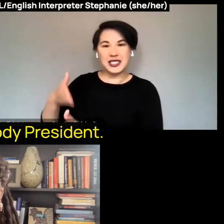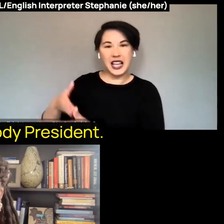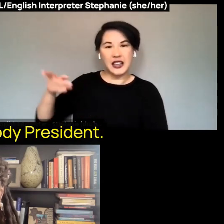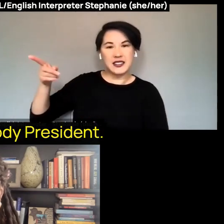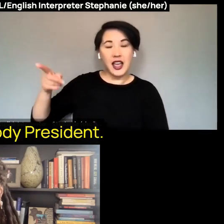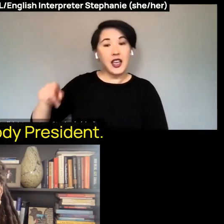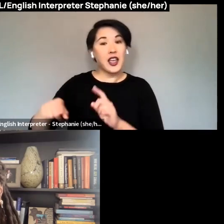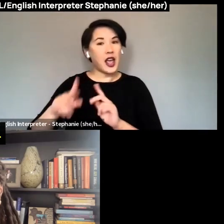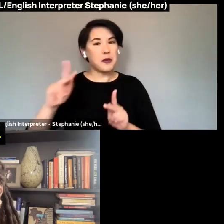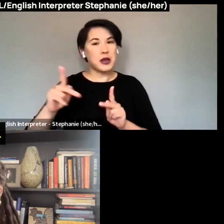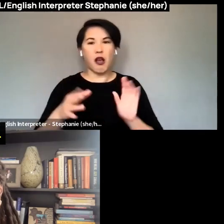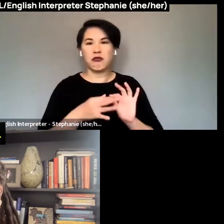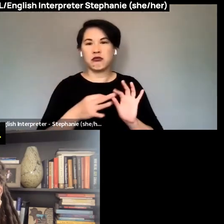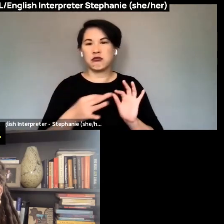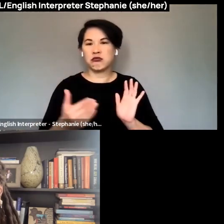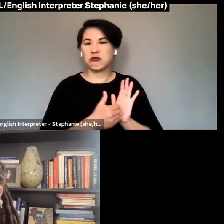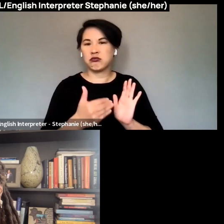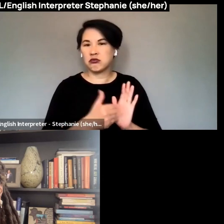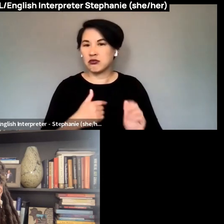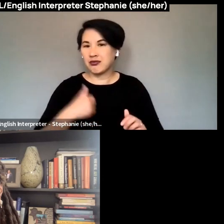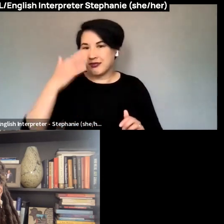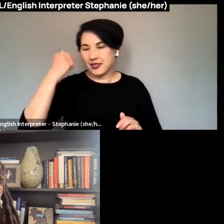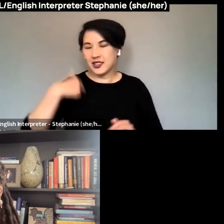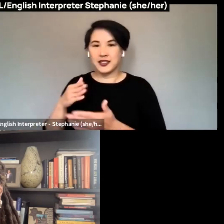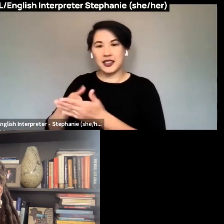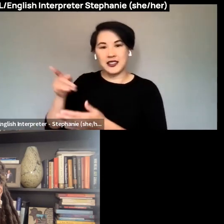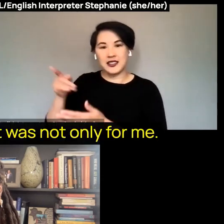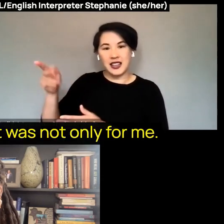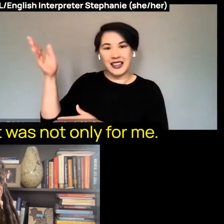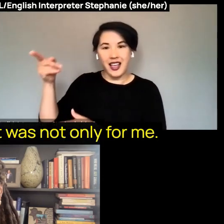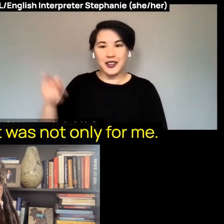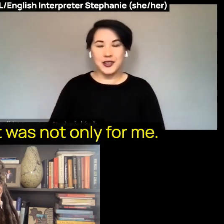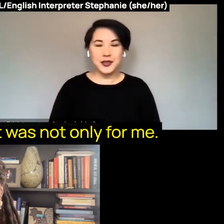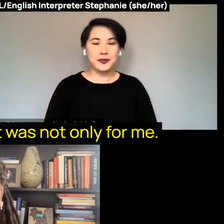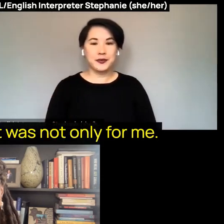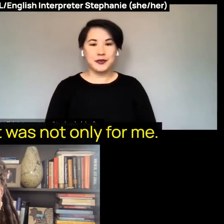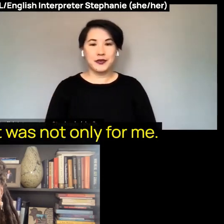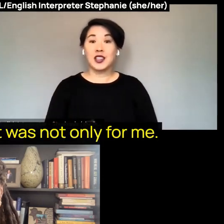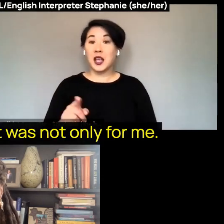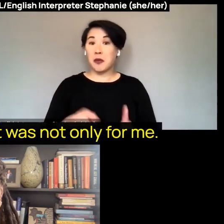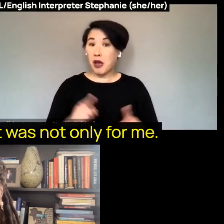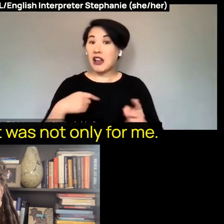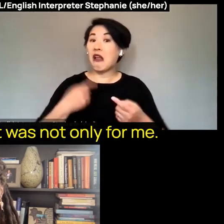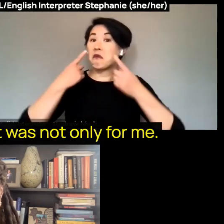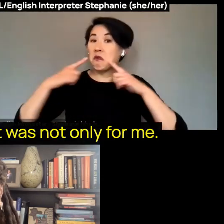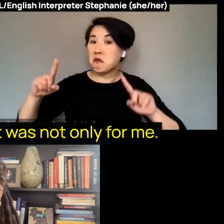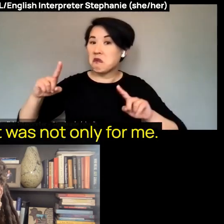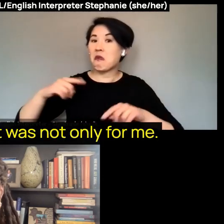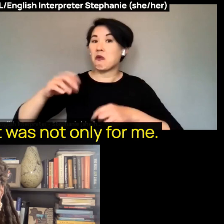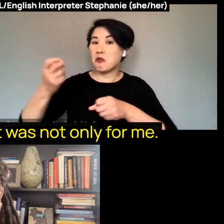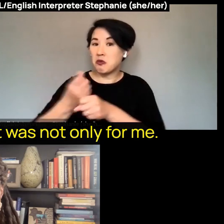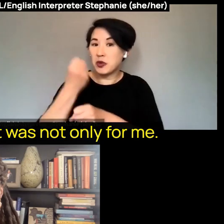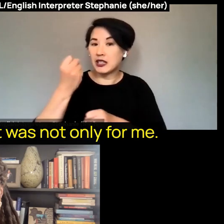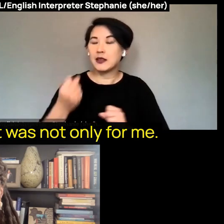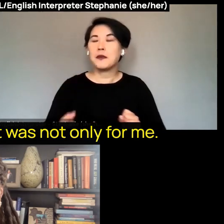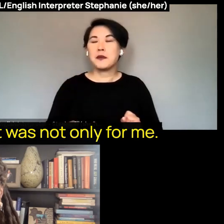body president. But when I was elected, it was not